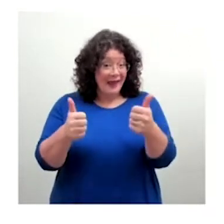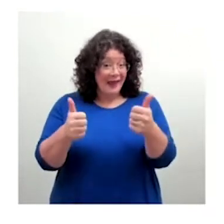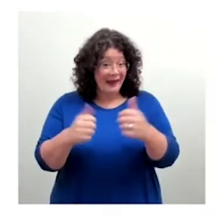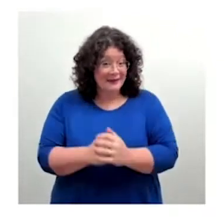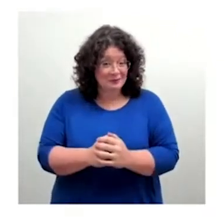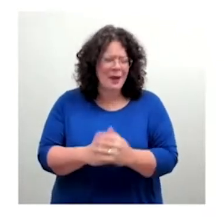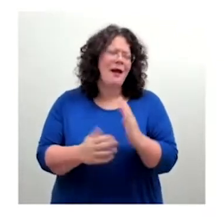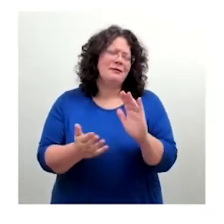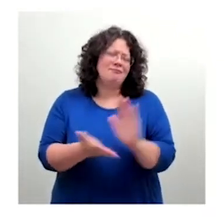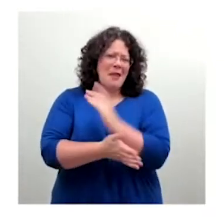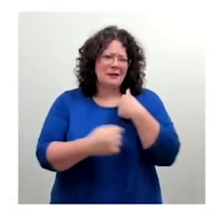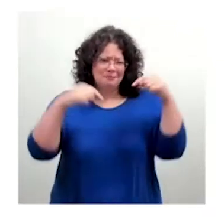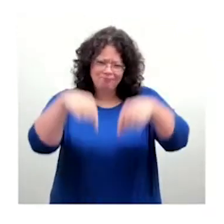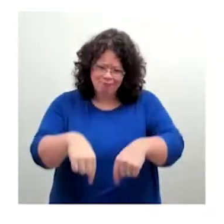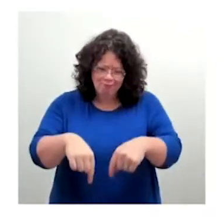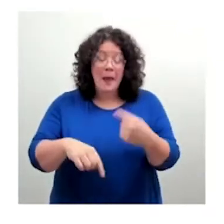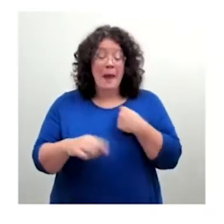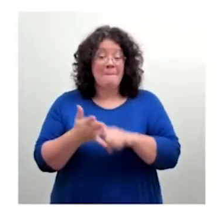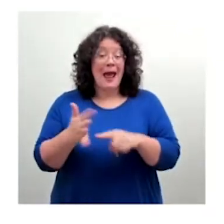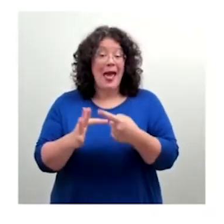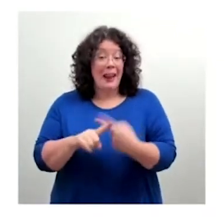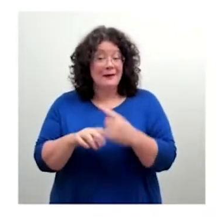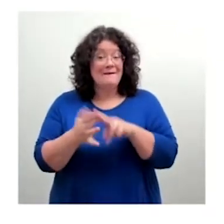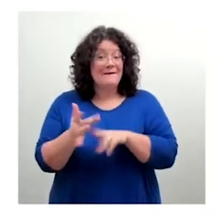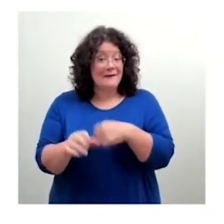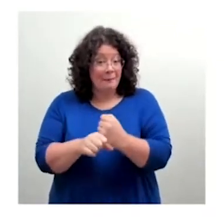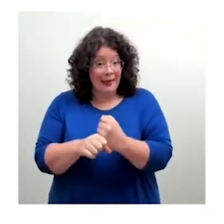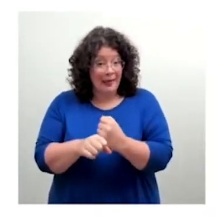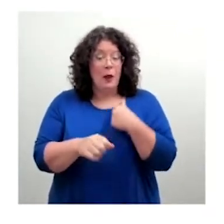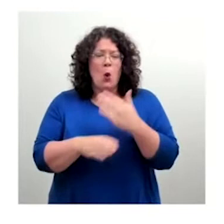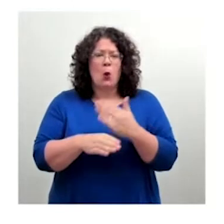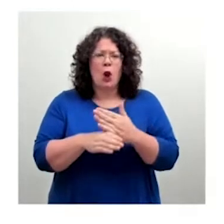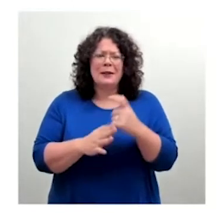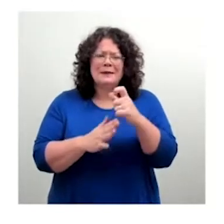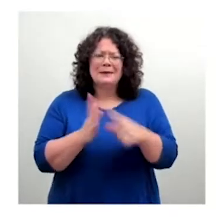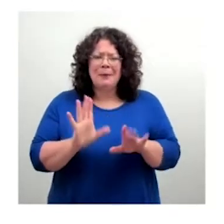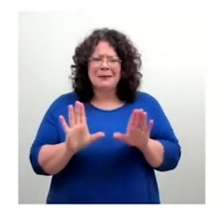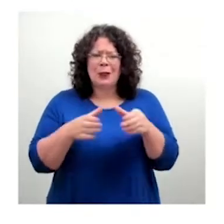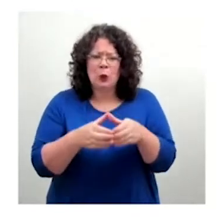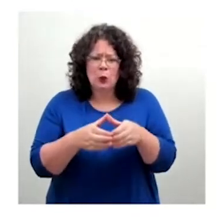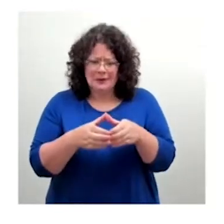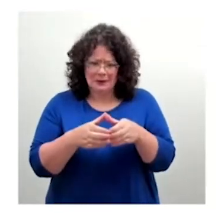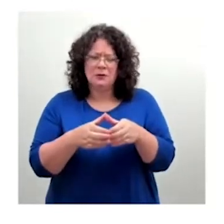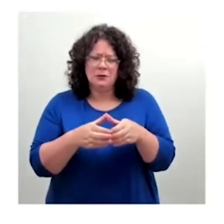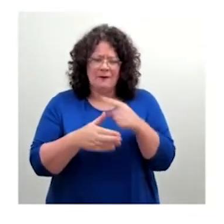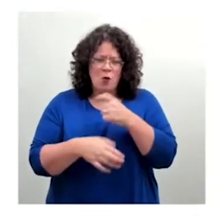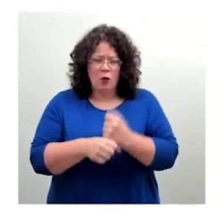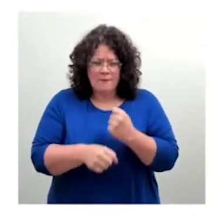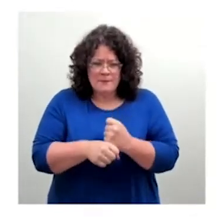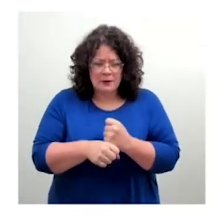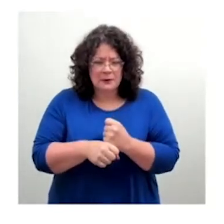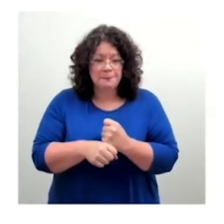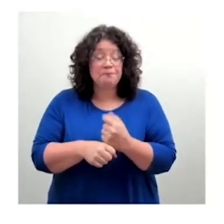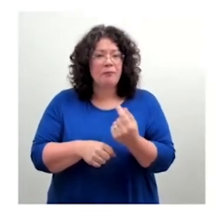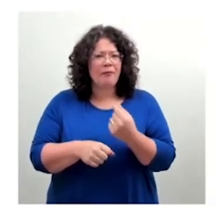hair, slightly frazzled, father of 2 young kids under 3, and I'm a glasses wearer. That's probably a